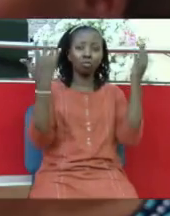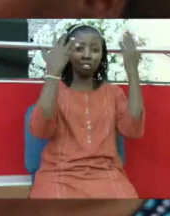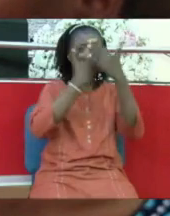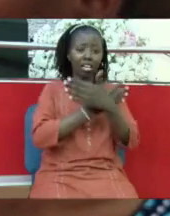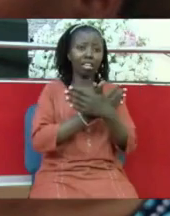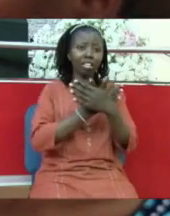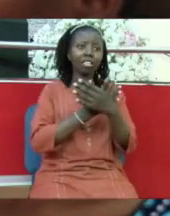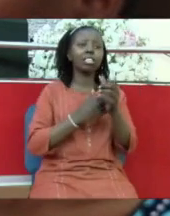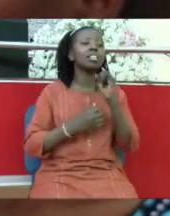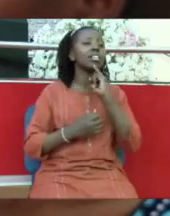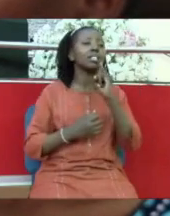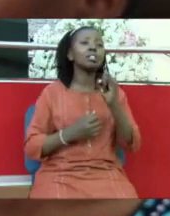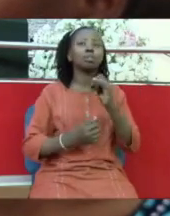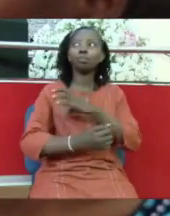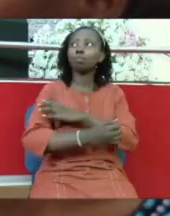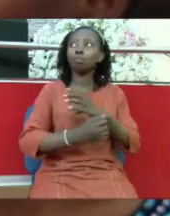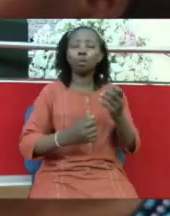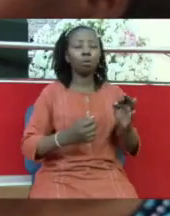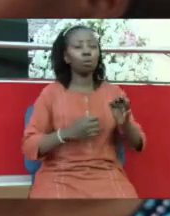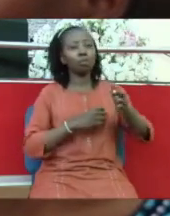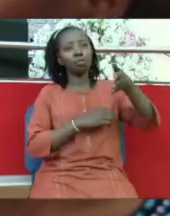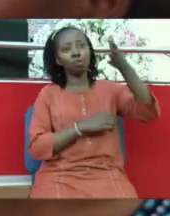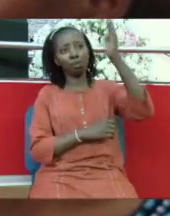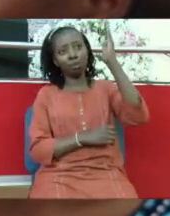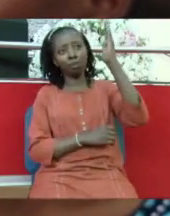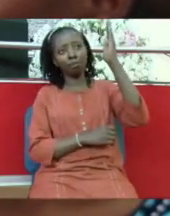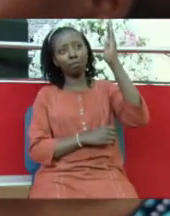is the power of God.